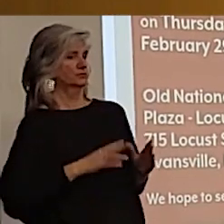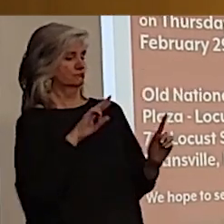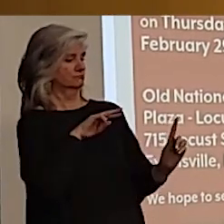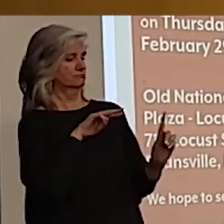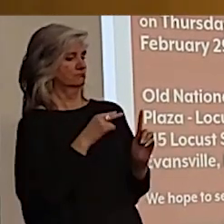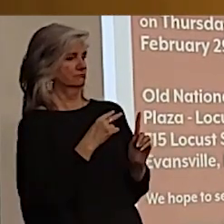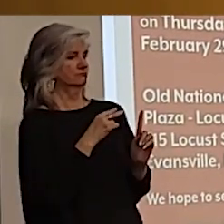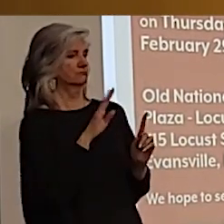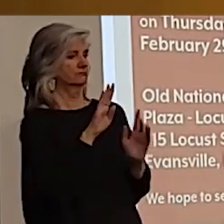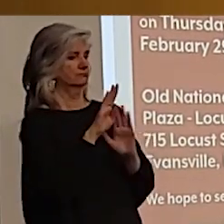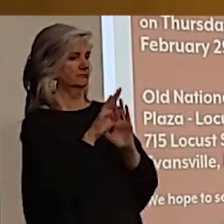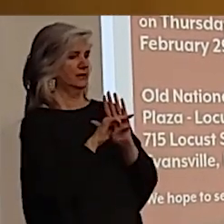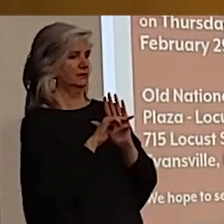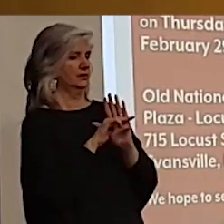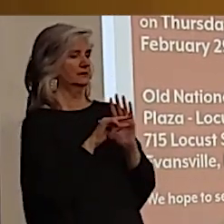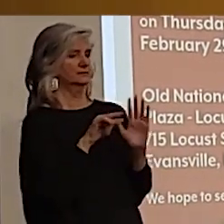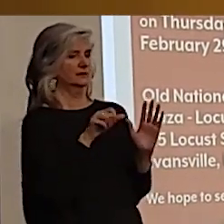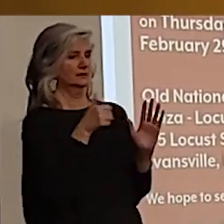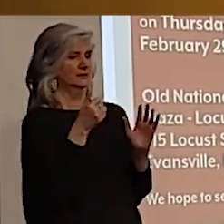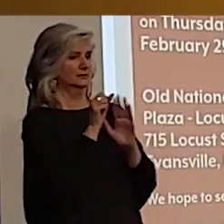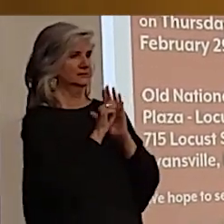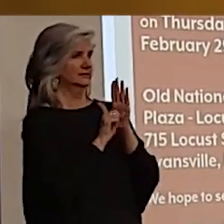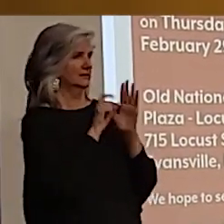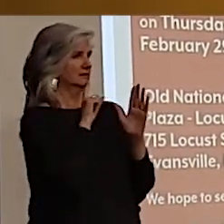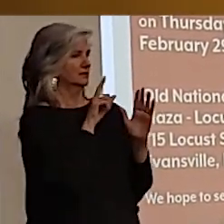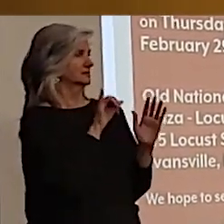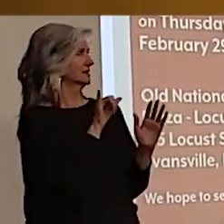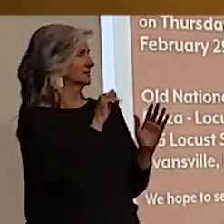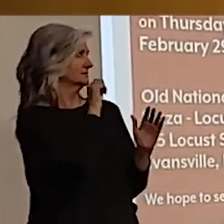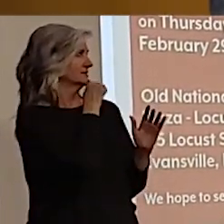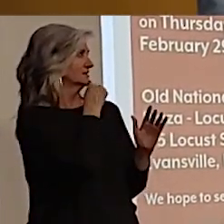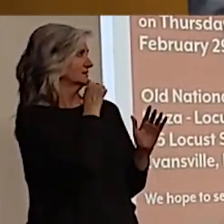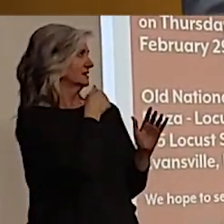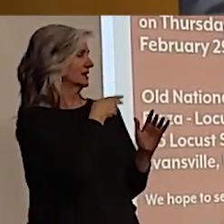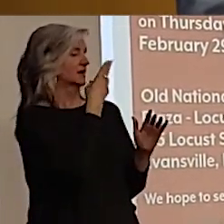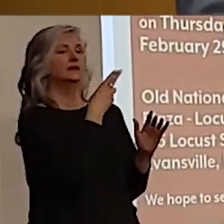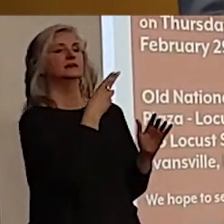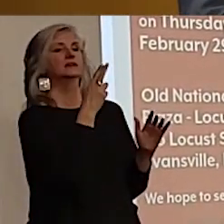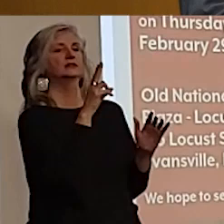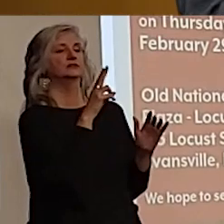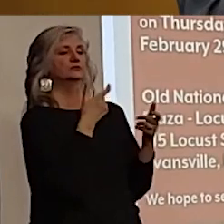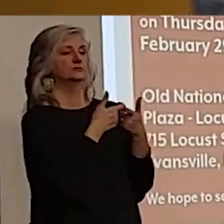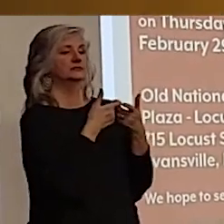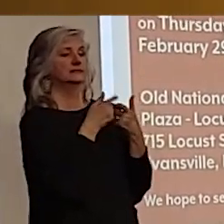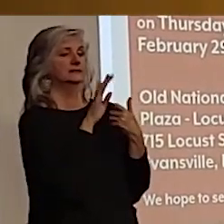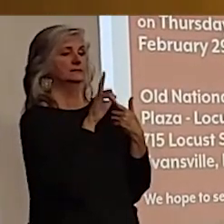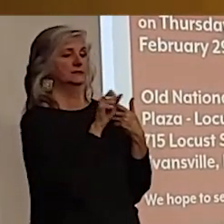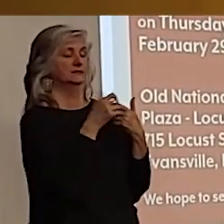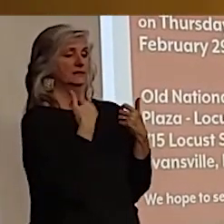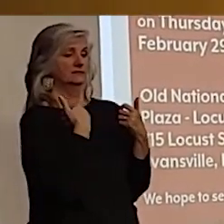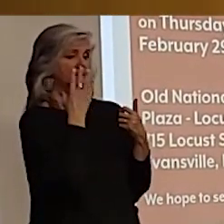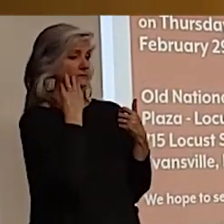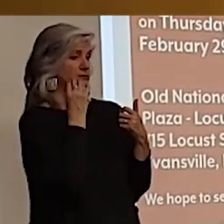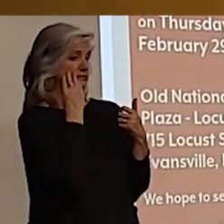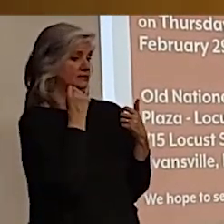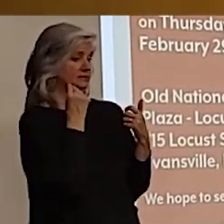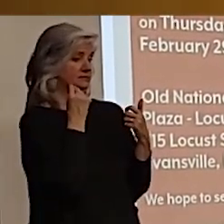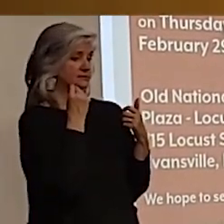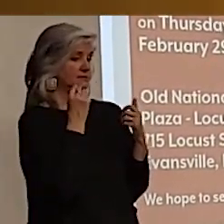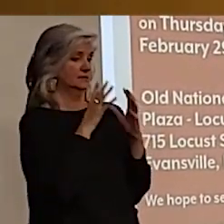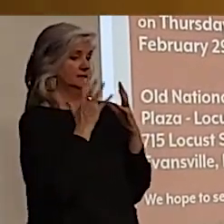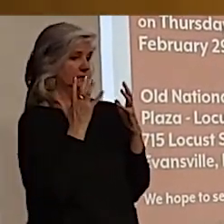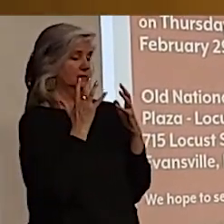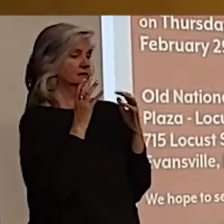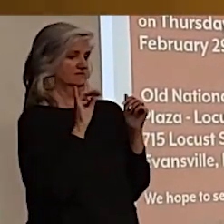background, as in other states that are also suffering from high utility bills and regulatory capture and have experienced a lot